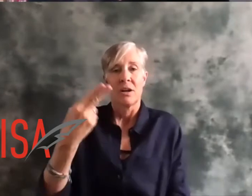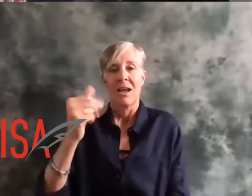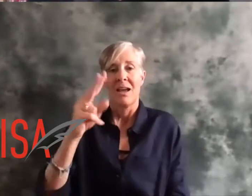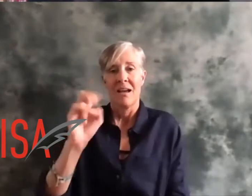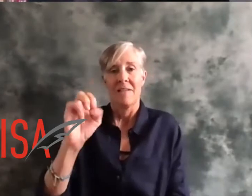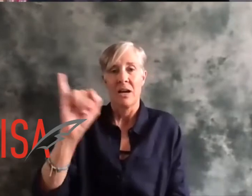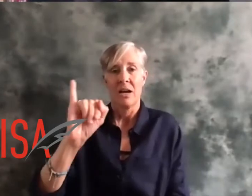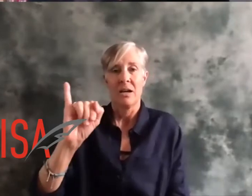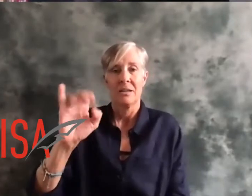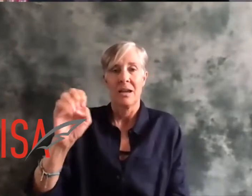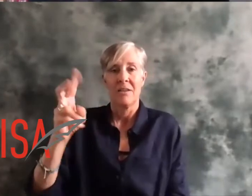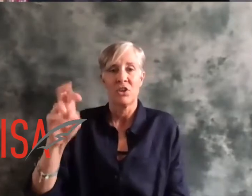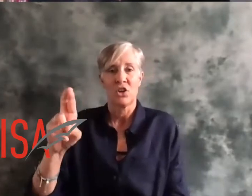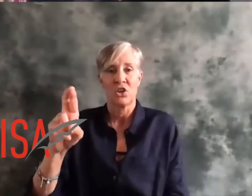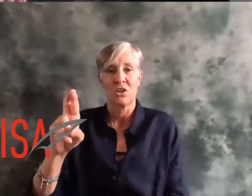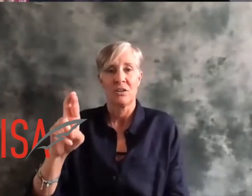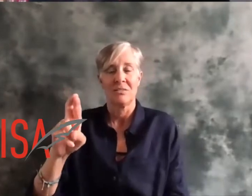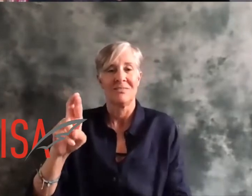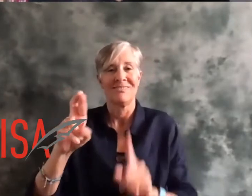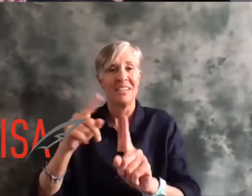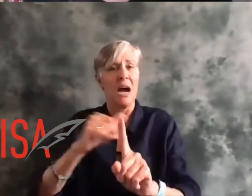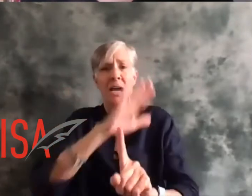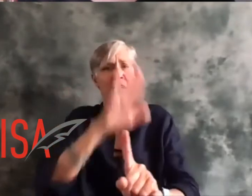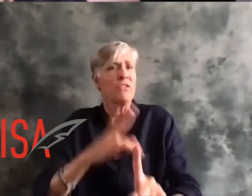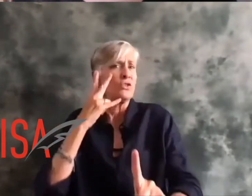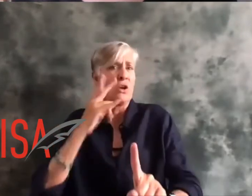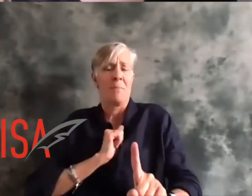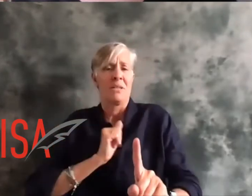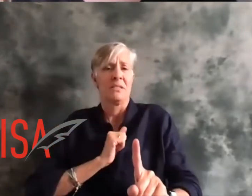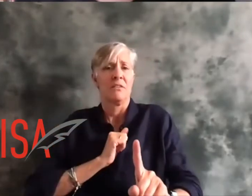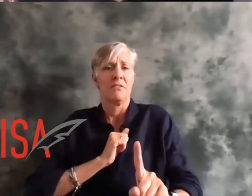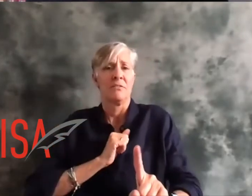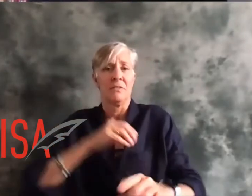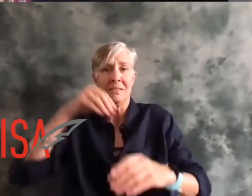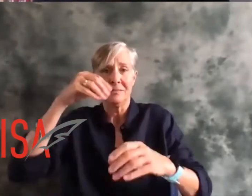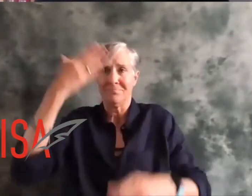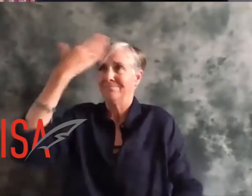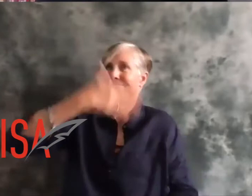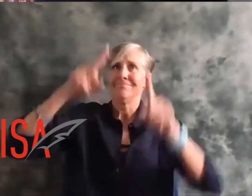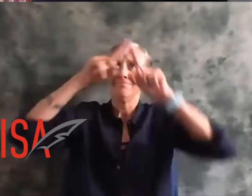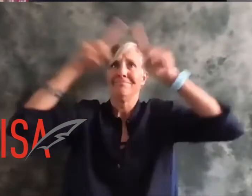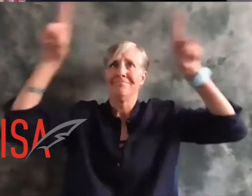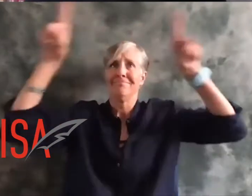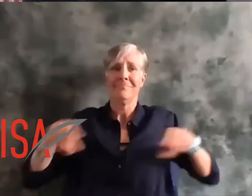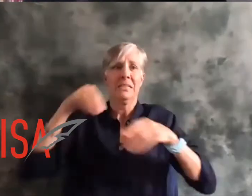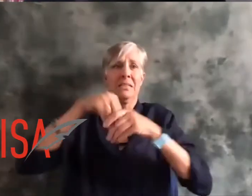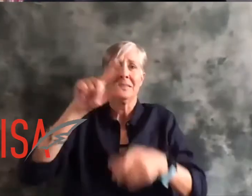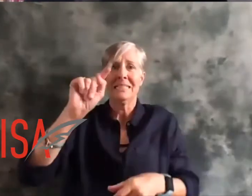myself on screen. There was no character that I could. Me either.